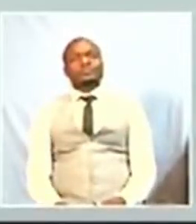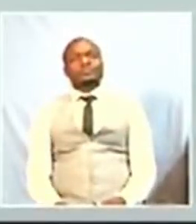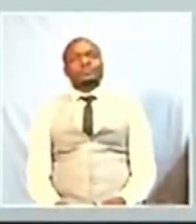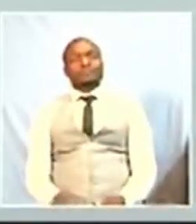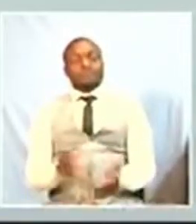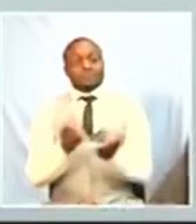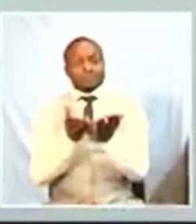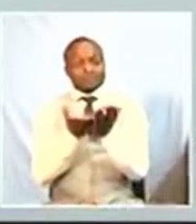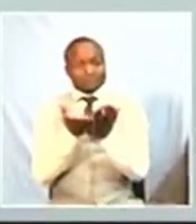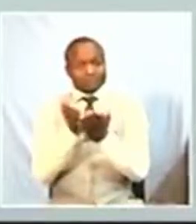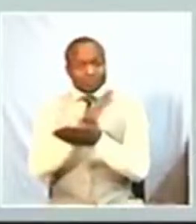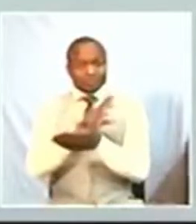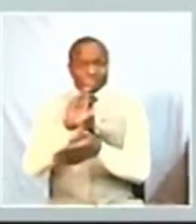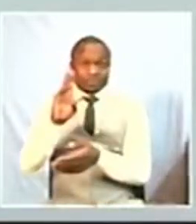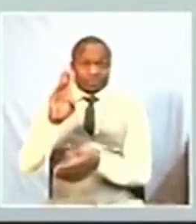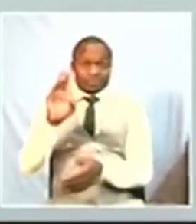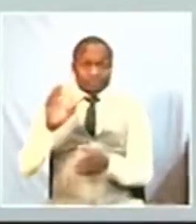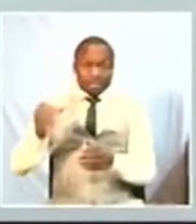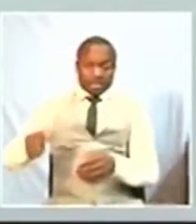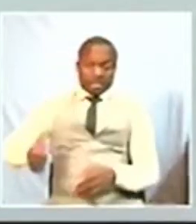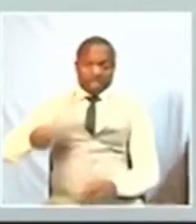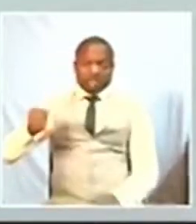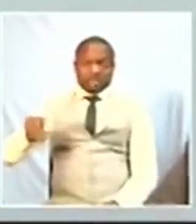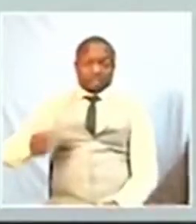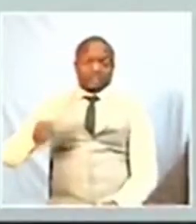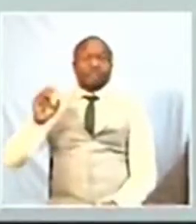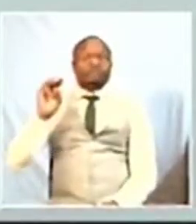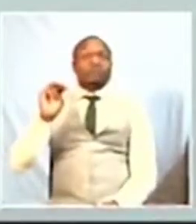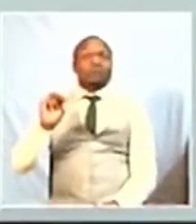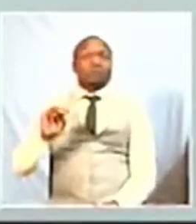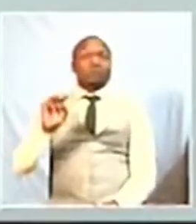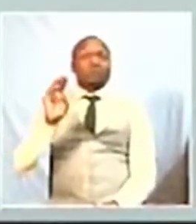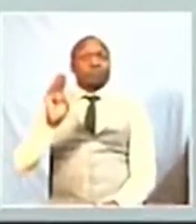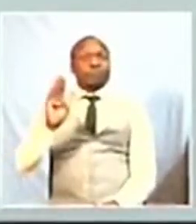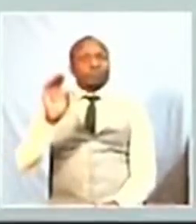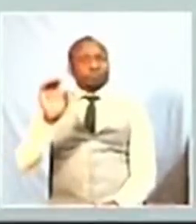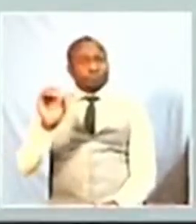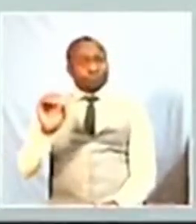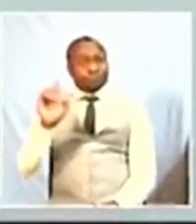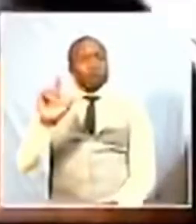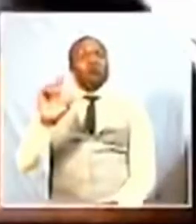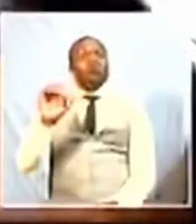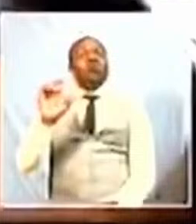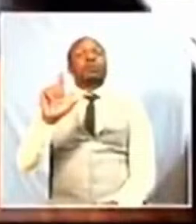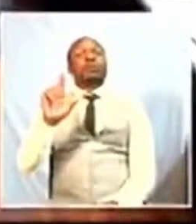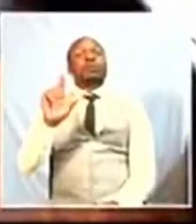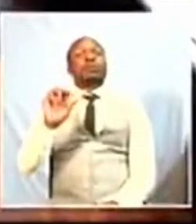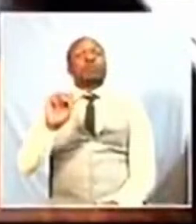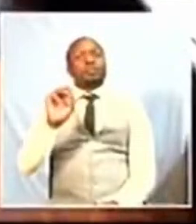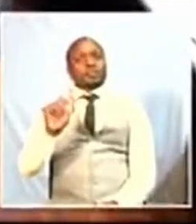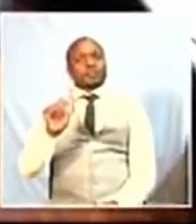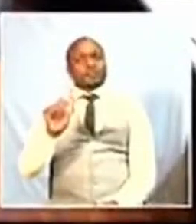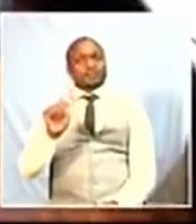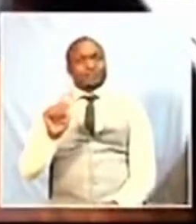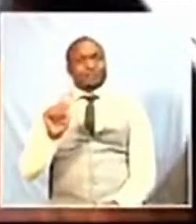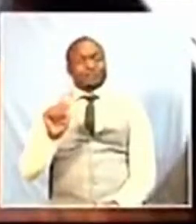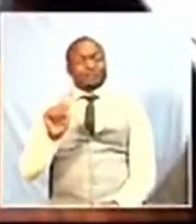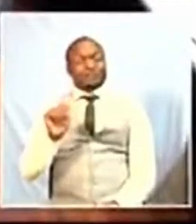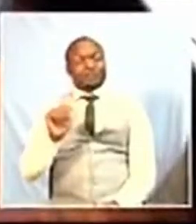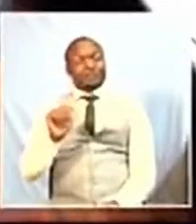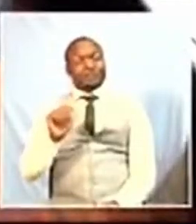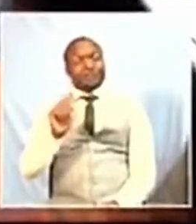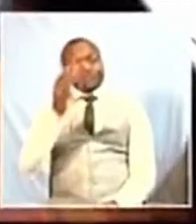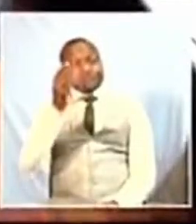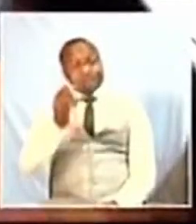Page 6, Chief Imboloma. Page 6. Chief Imboloma. You've taken us to say there's